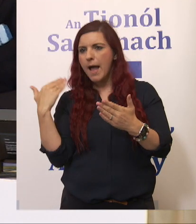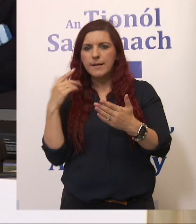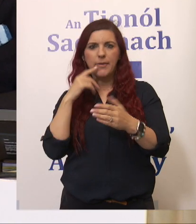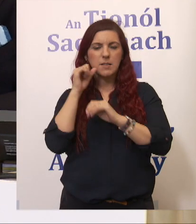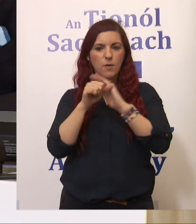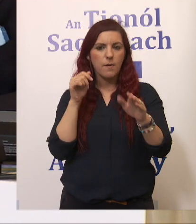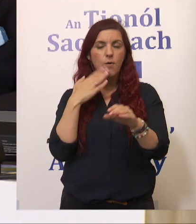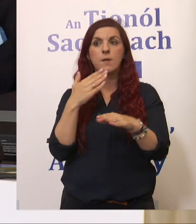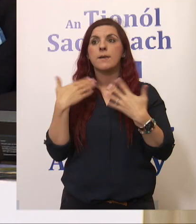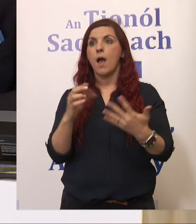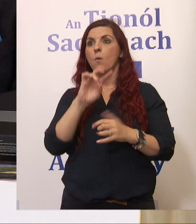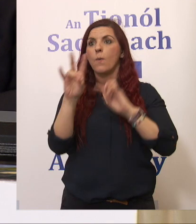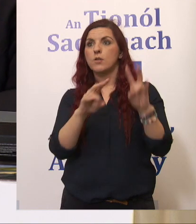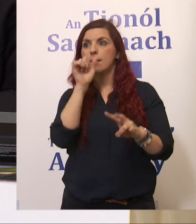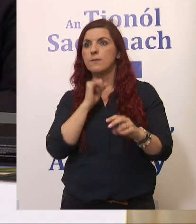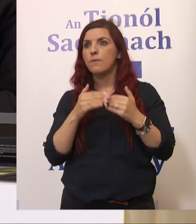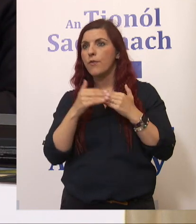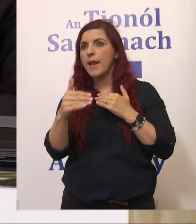So we have a Q&A session now for the next